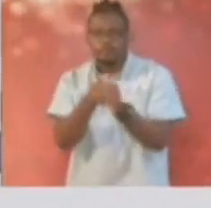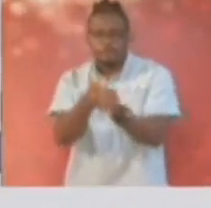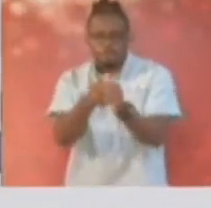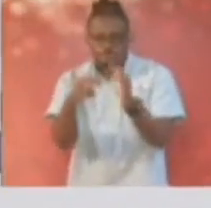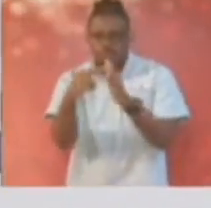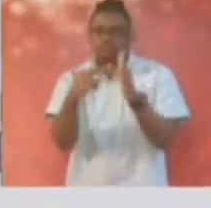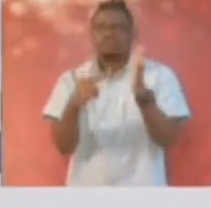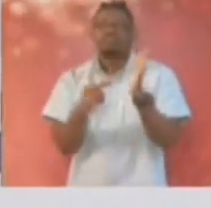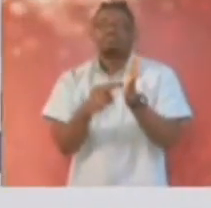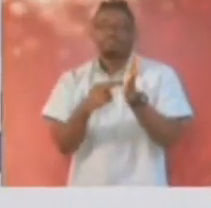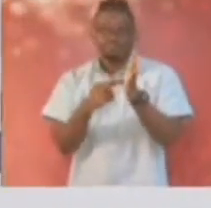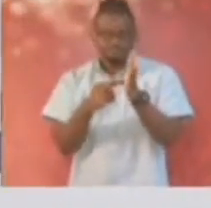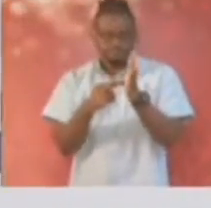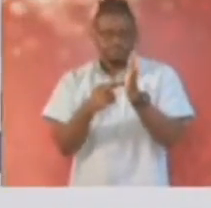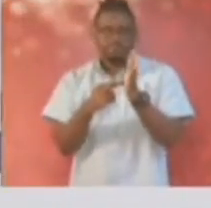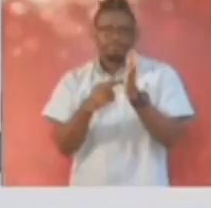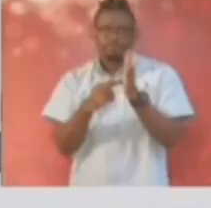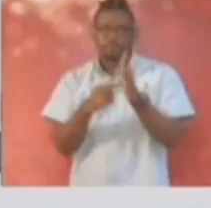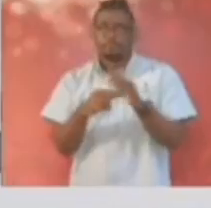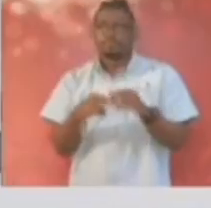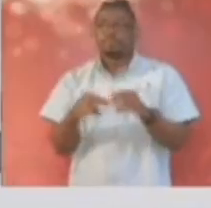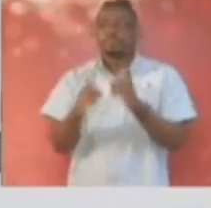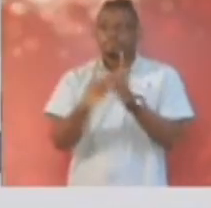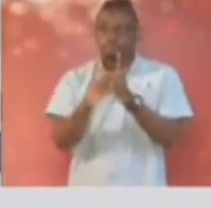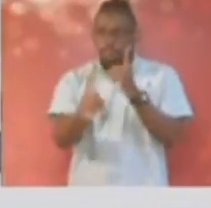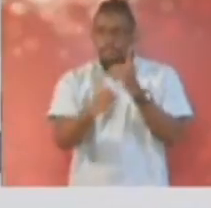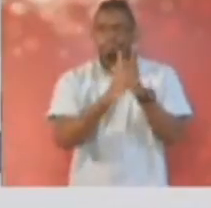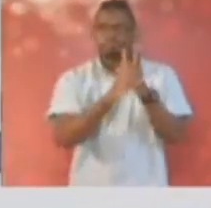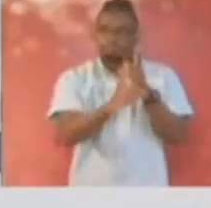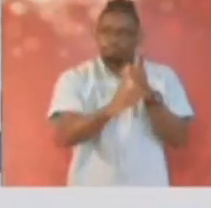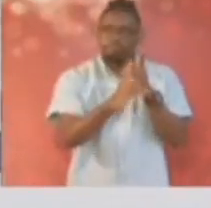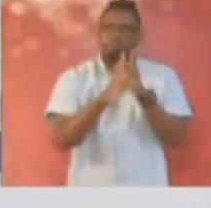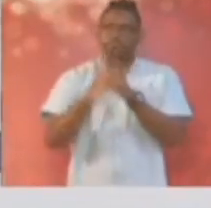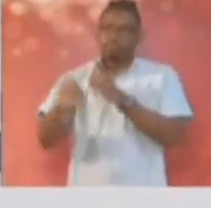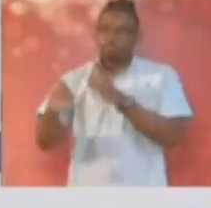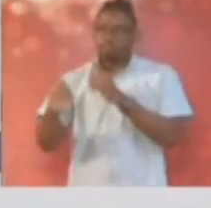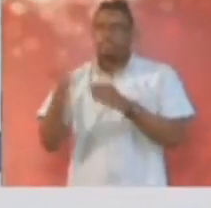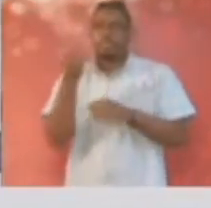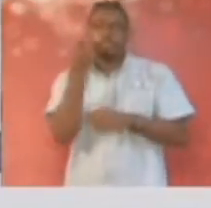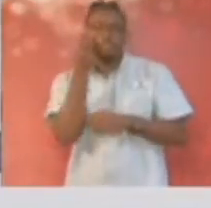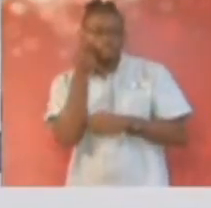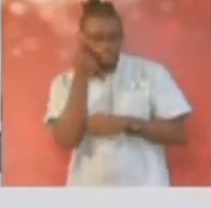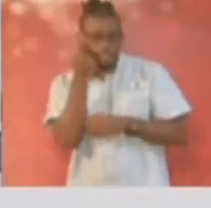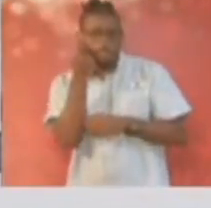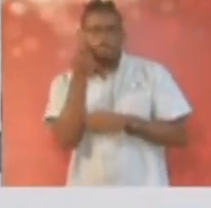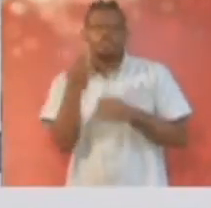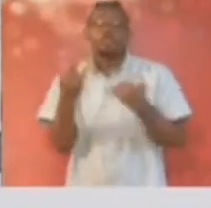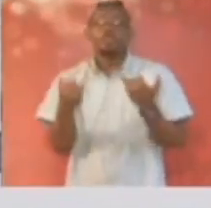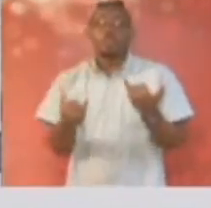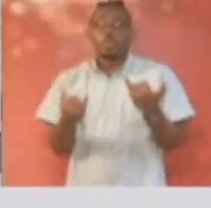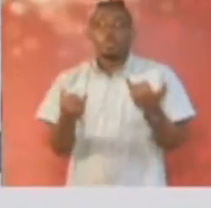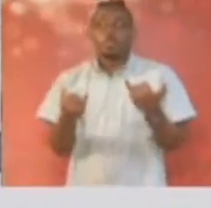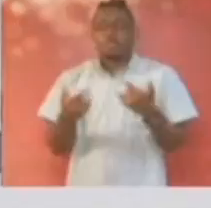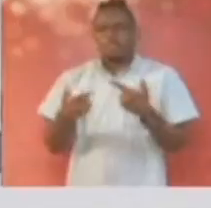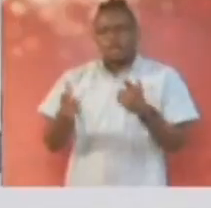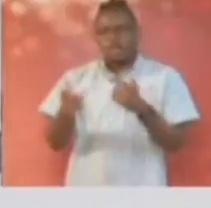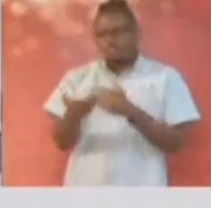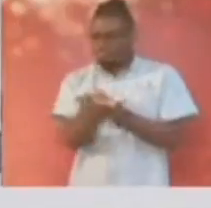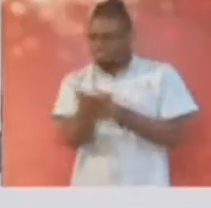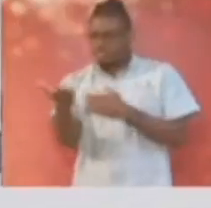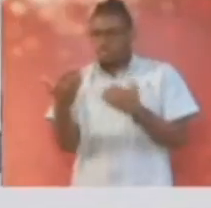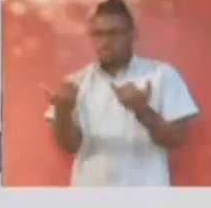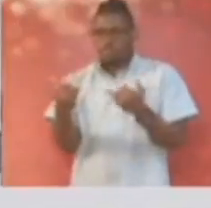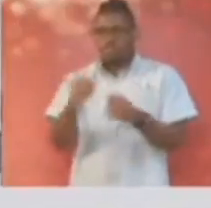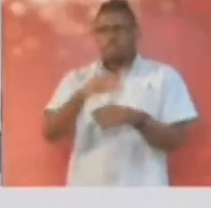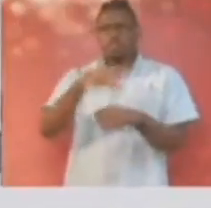physical and social distancing at this time. Let us now step up to the table and do our part.